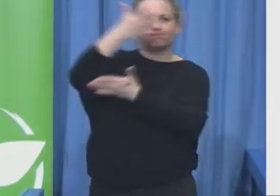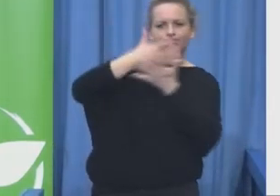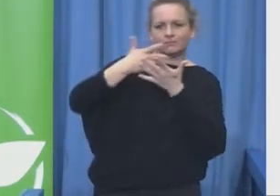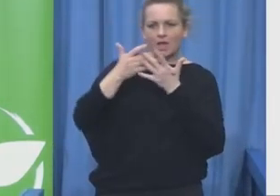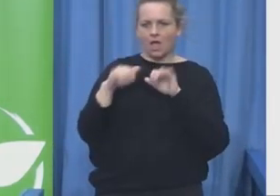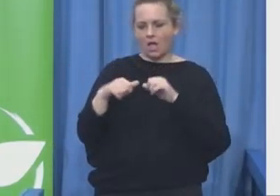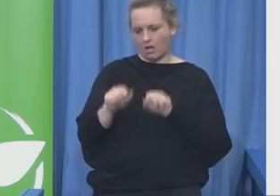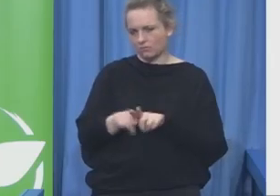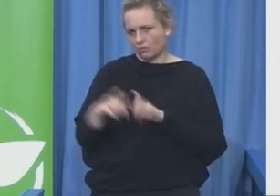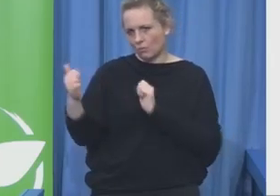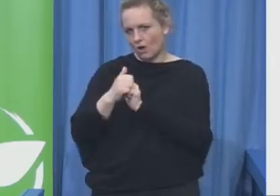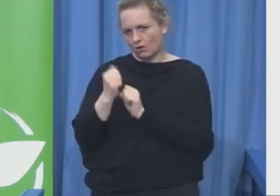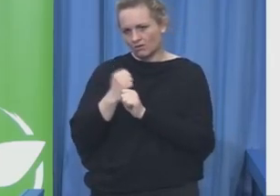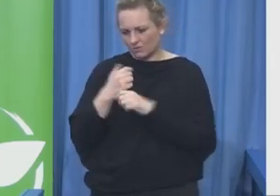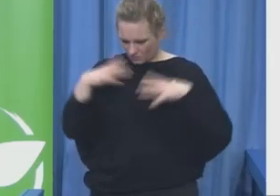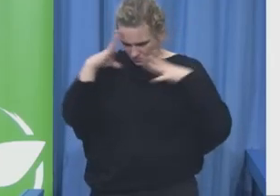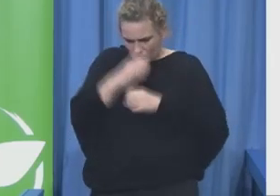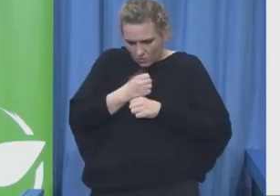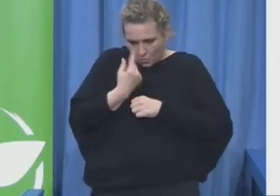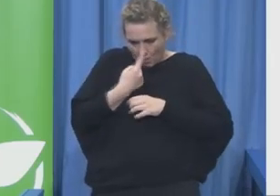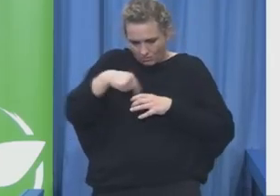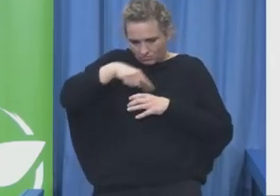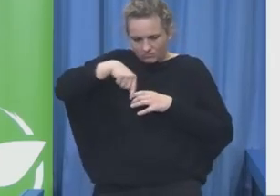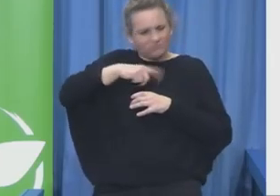With technologies, we think that